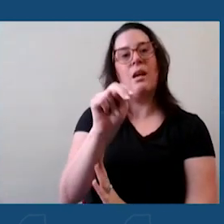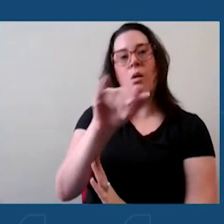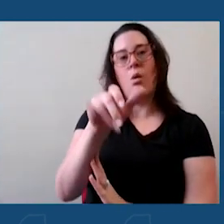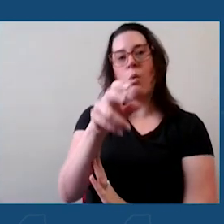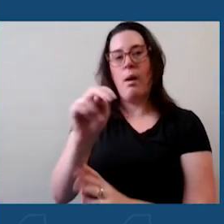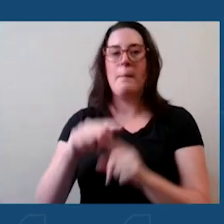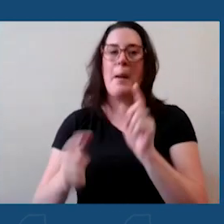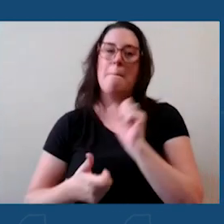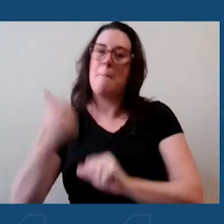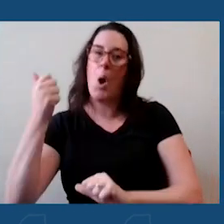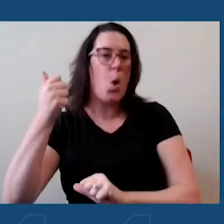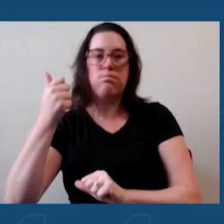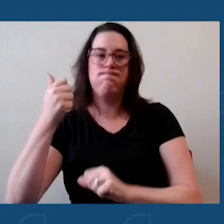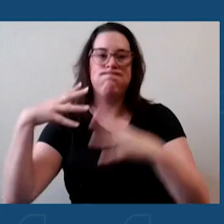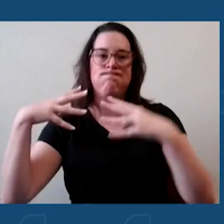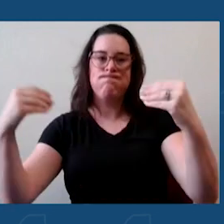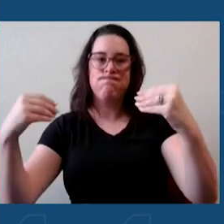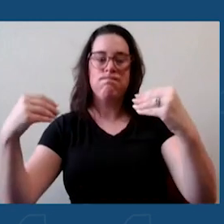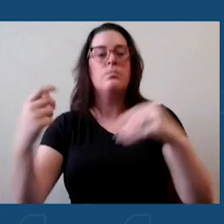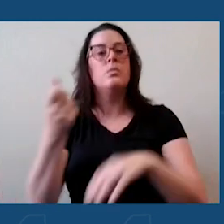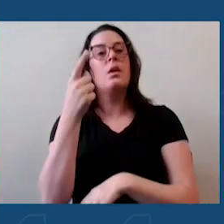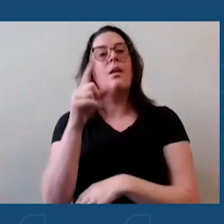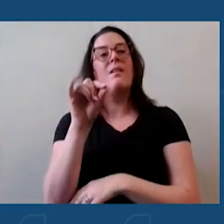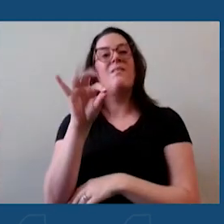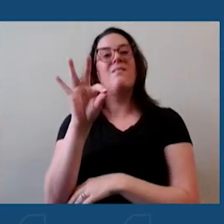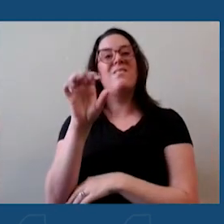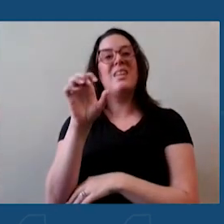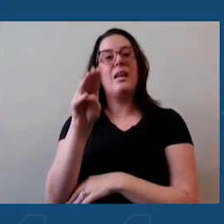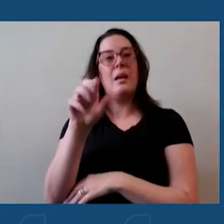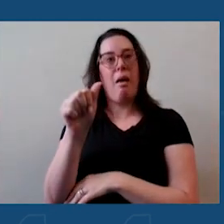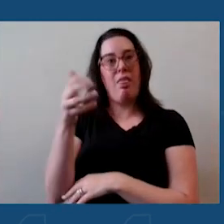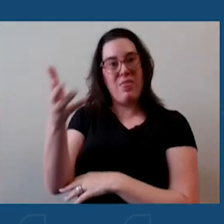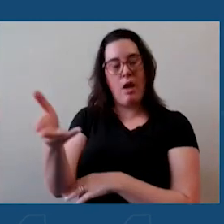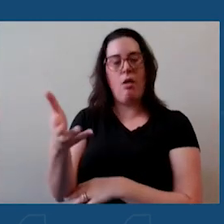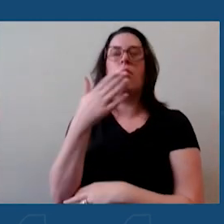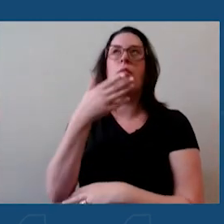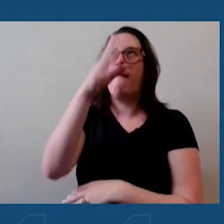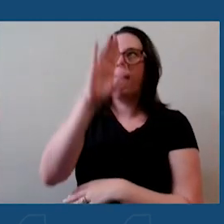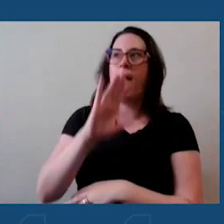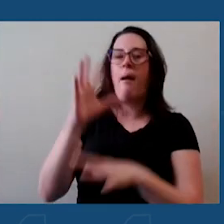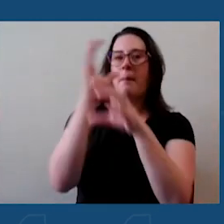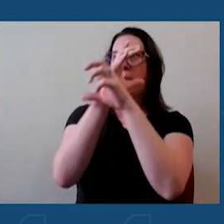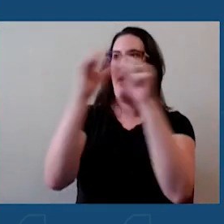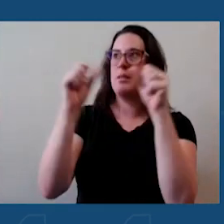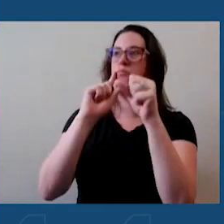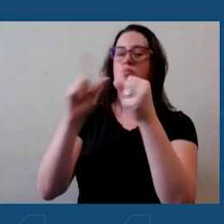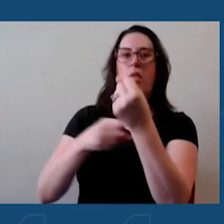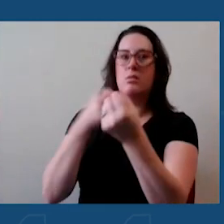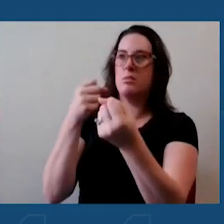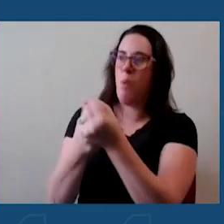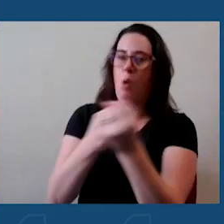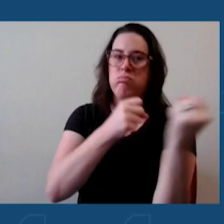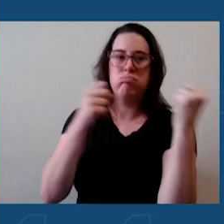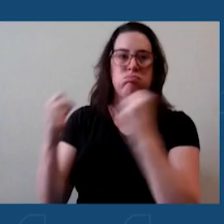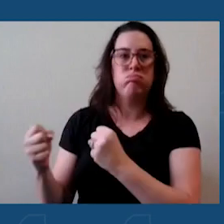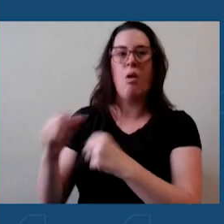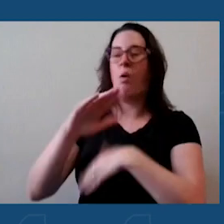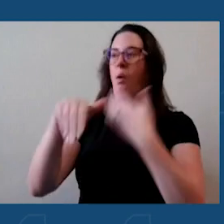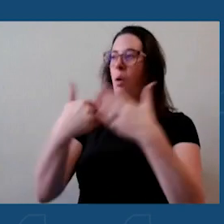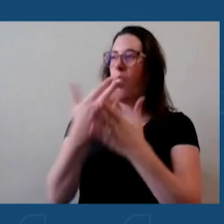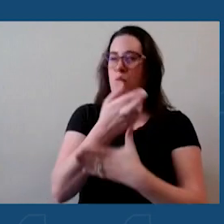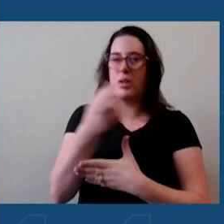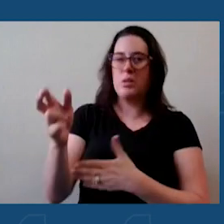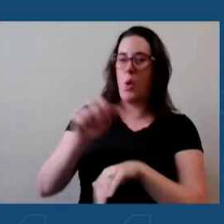the ground, and thank God we have a president who's taking a strong approach to this, enlisting all his resources, President